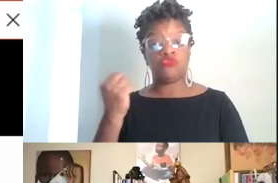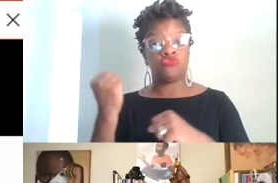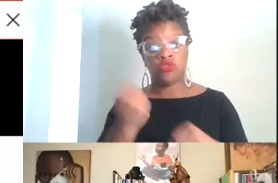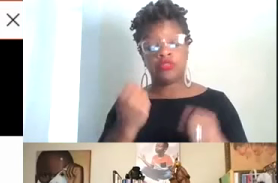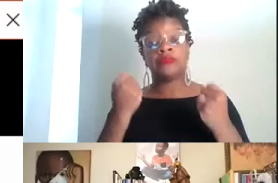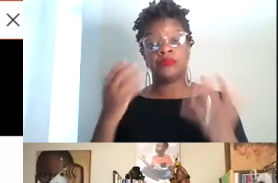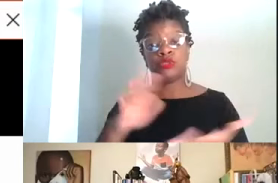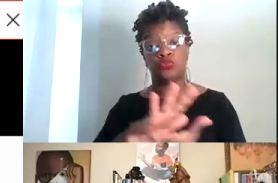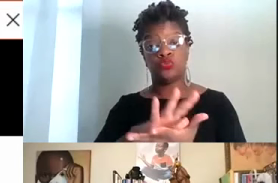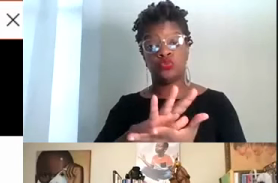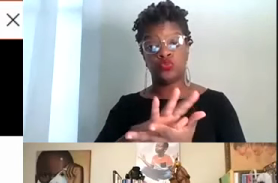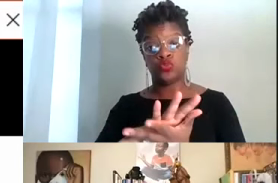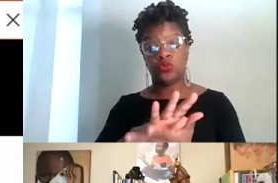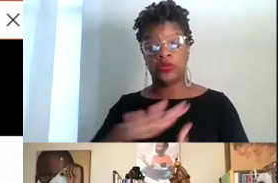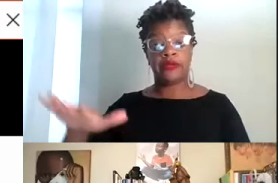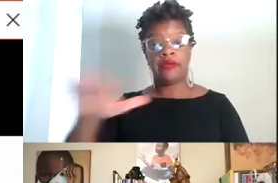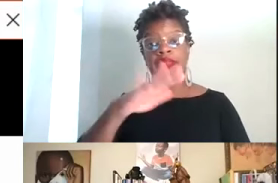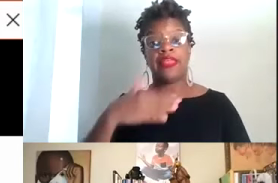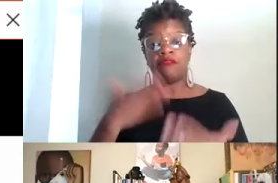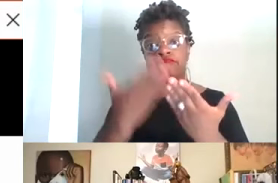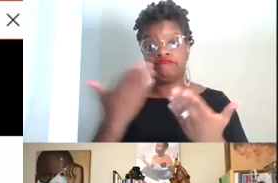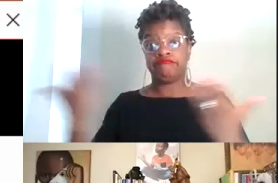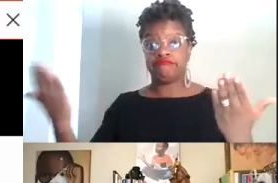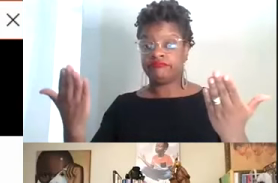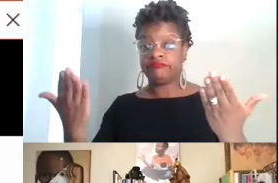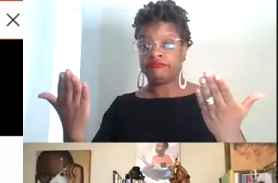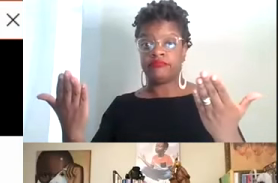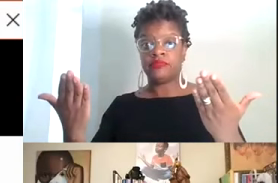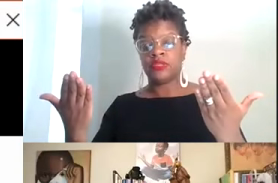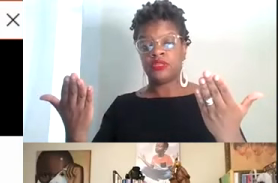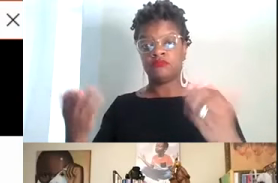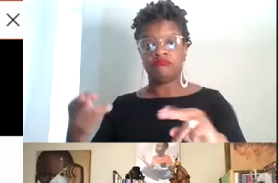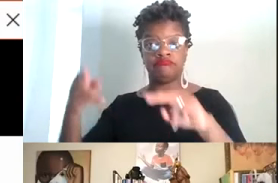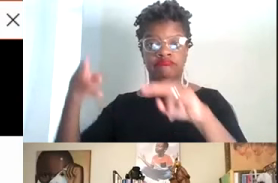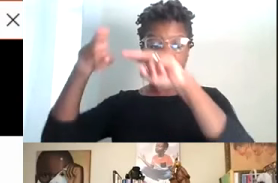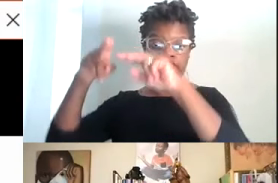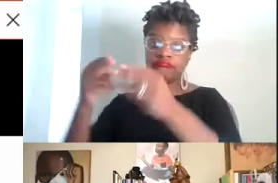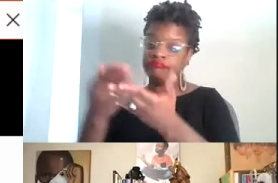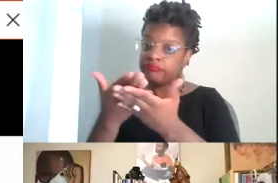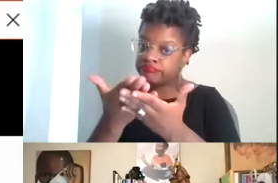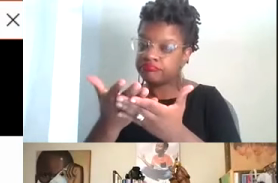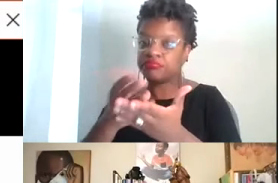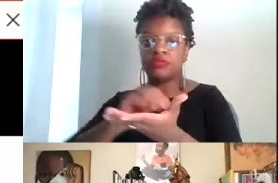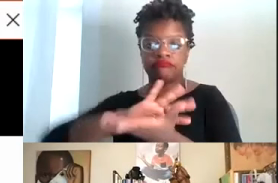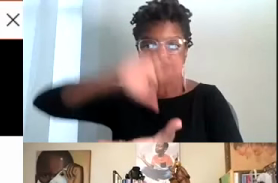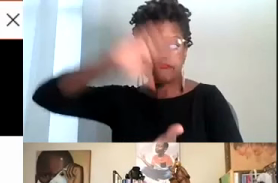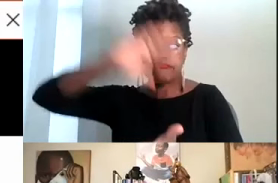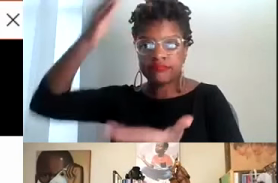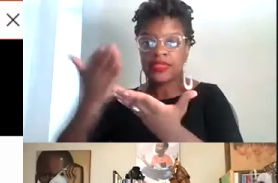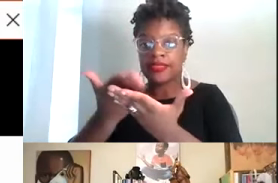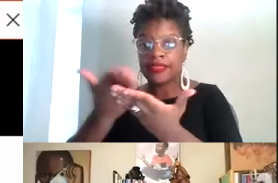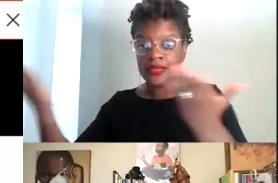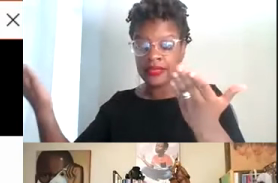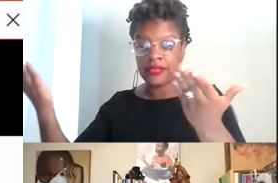the district that are highly resourced and a number of schools that are under-resourced. And those highly resourced schools typically